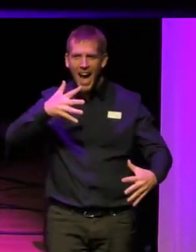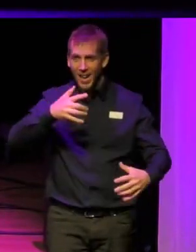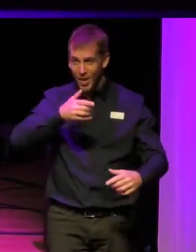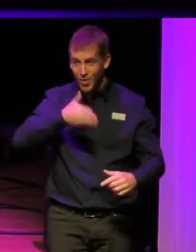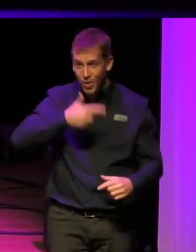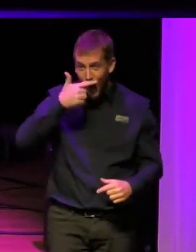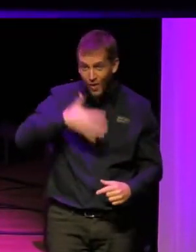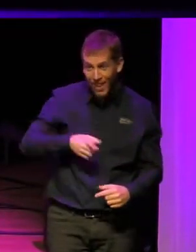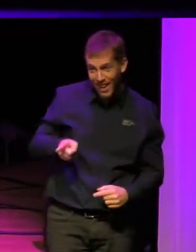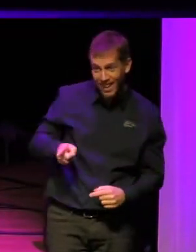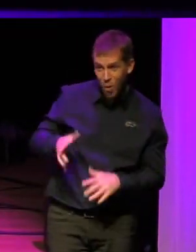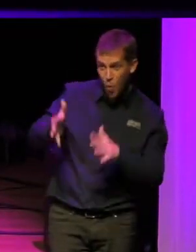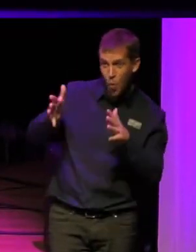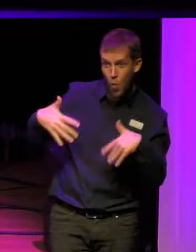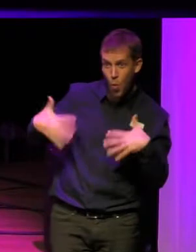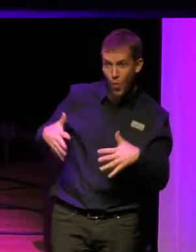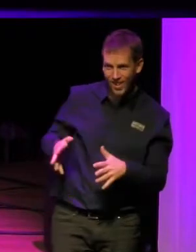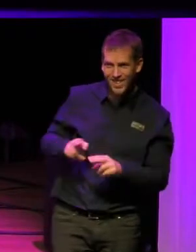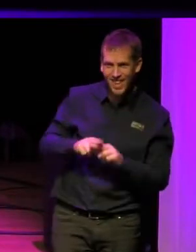There are those who,